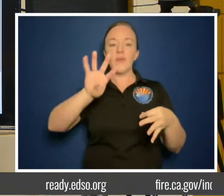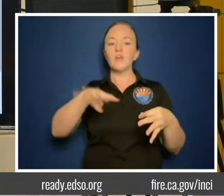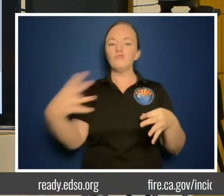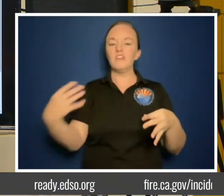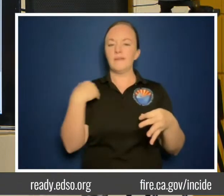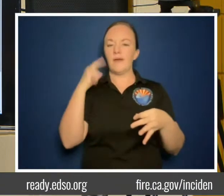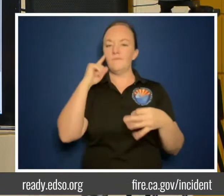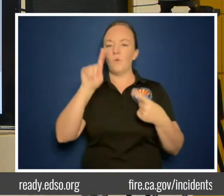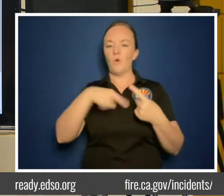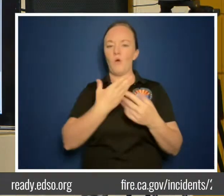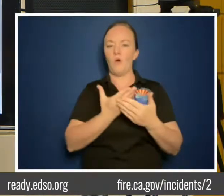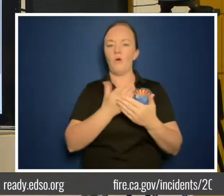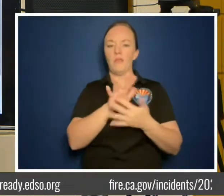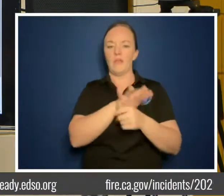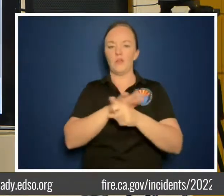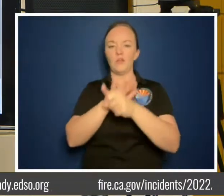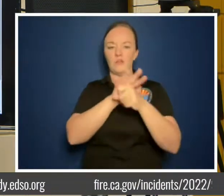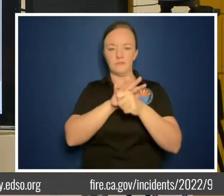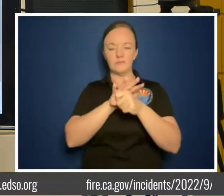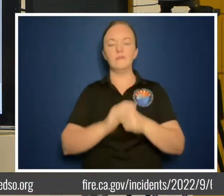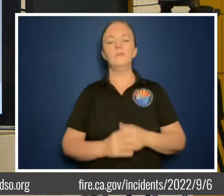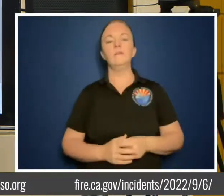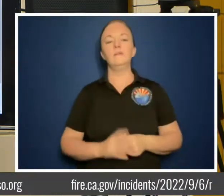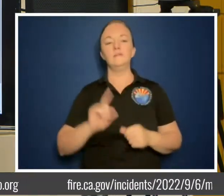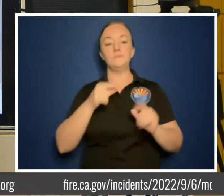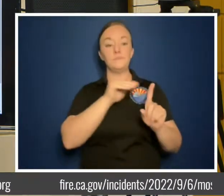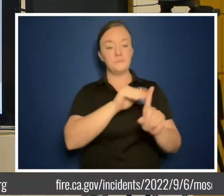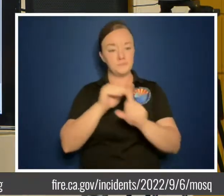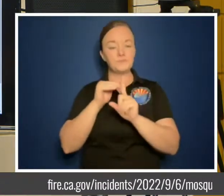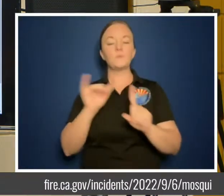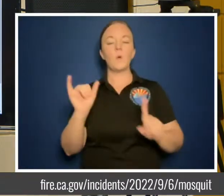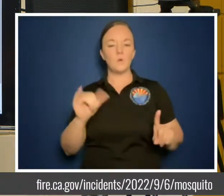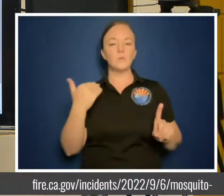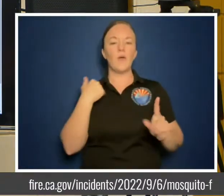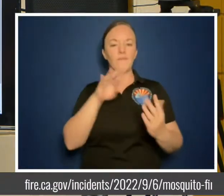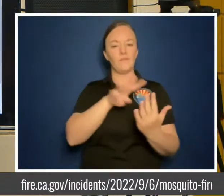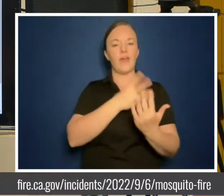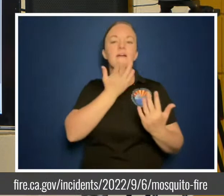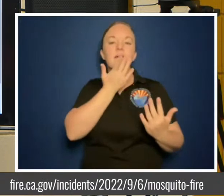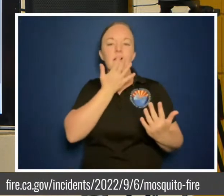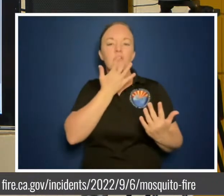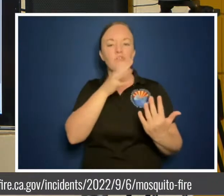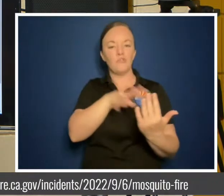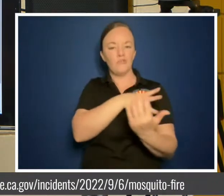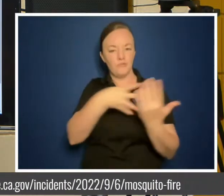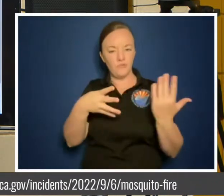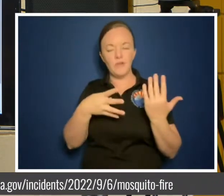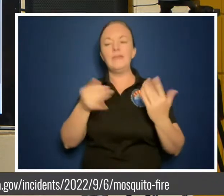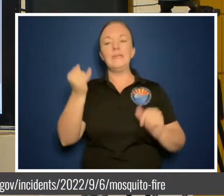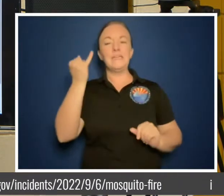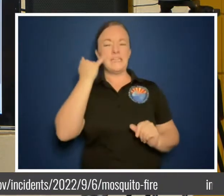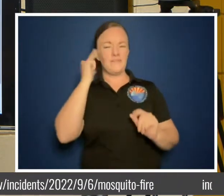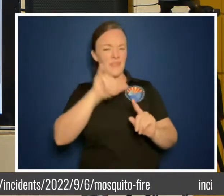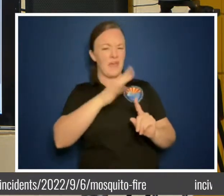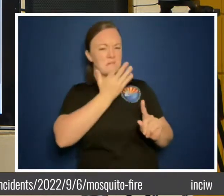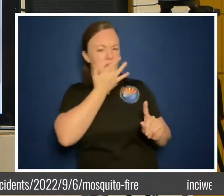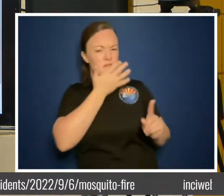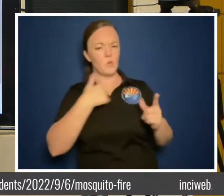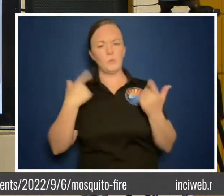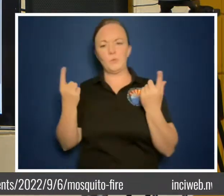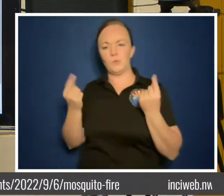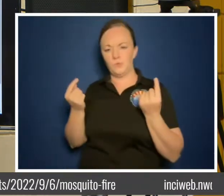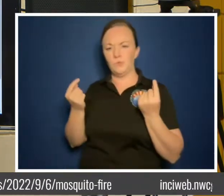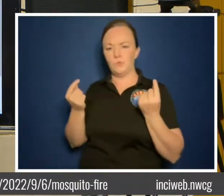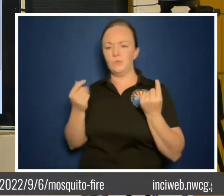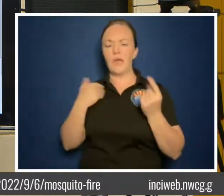sites. And then just to remind you, there's that table of what to do about the smoke at each of those levels. And remember, there is